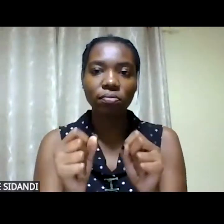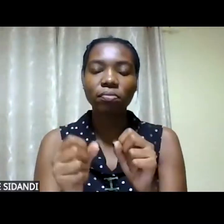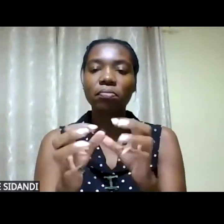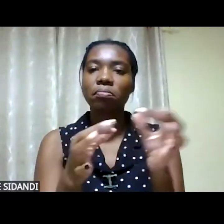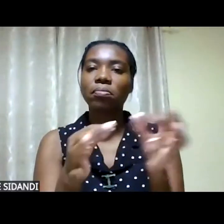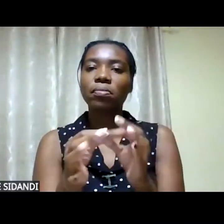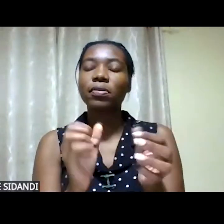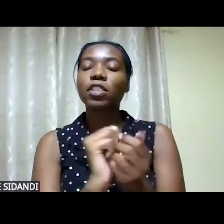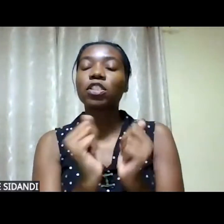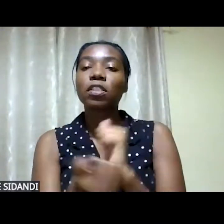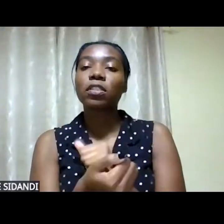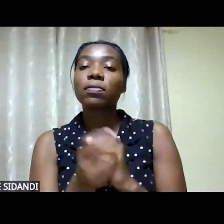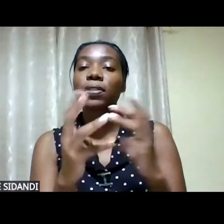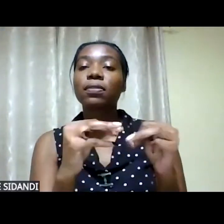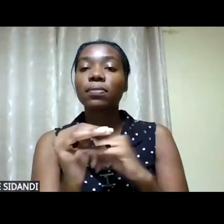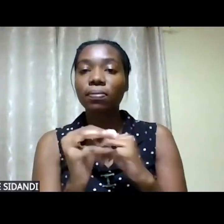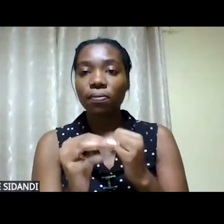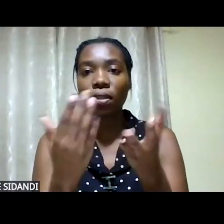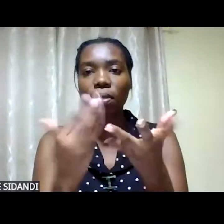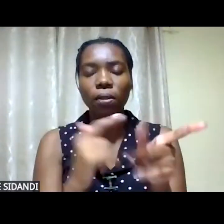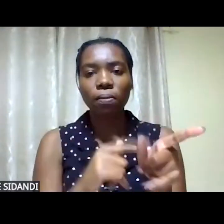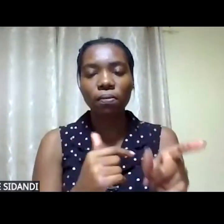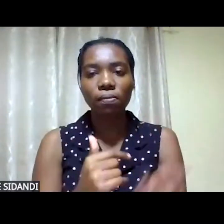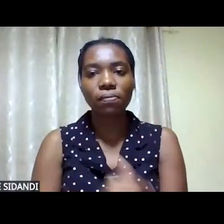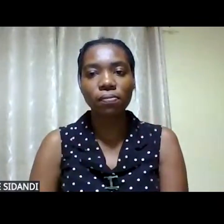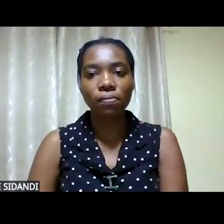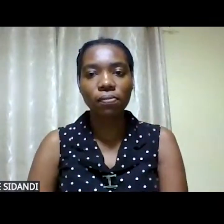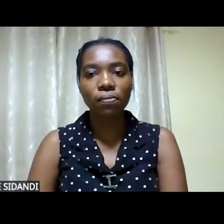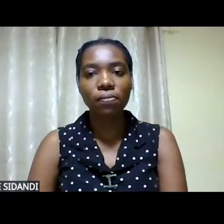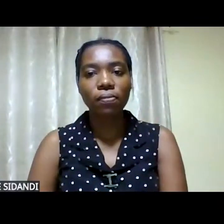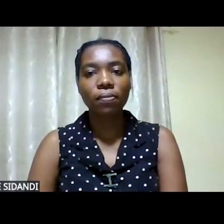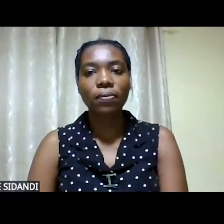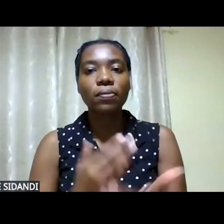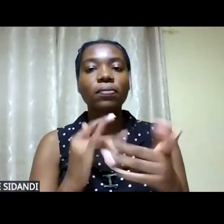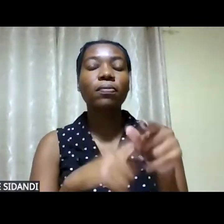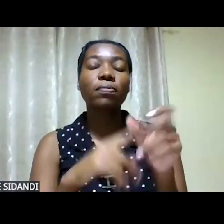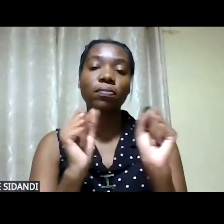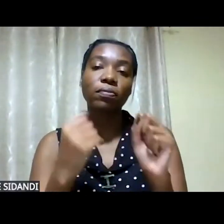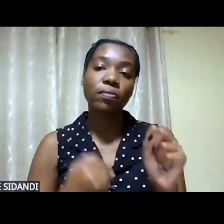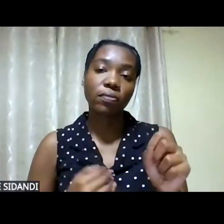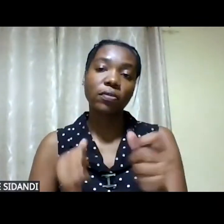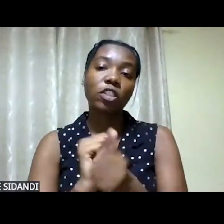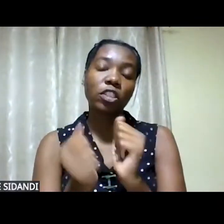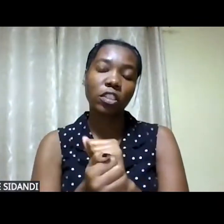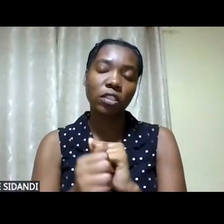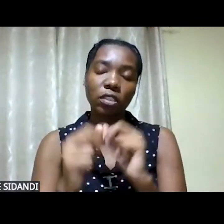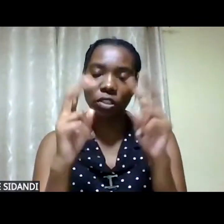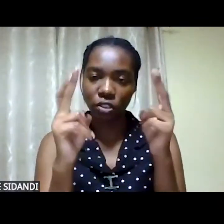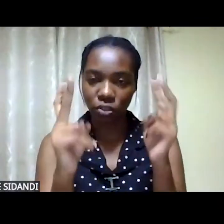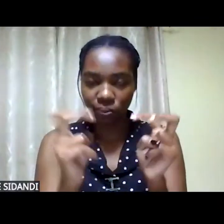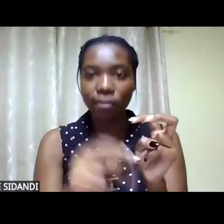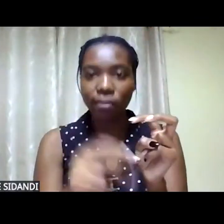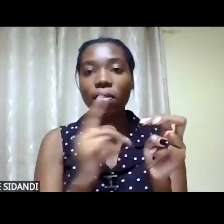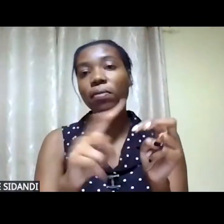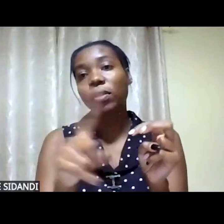management? Yeah, sometimes it's also a change management issue. Questions that we also ask